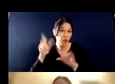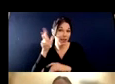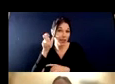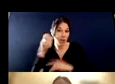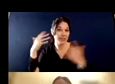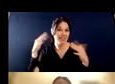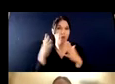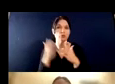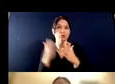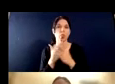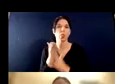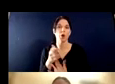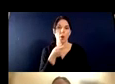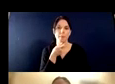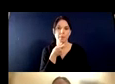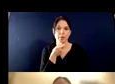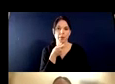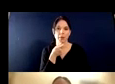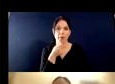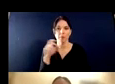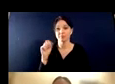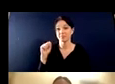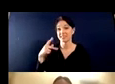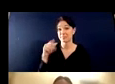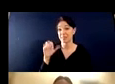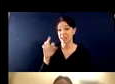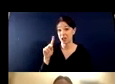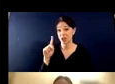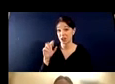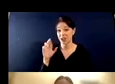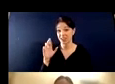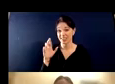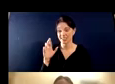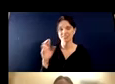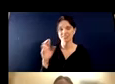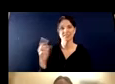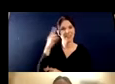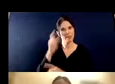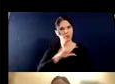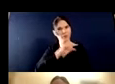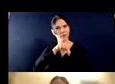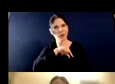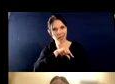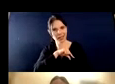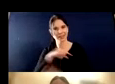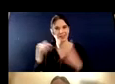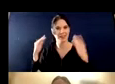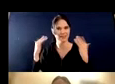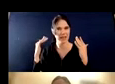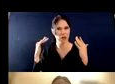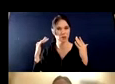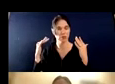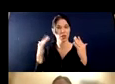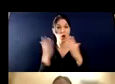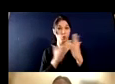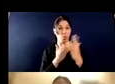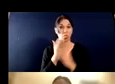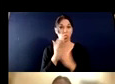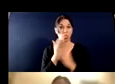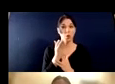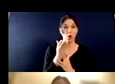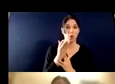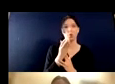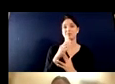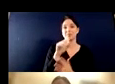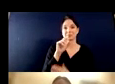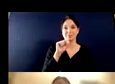So when we think about just the quality of sound when it's coming through a speaker, that's a very different quality